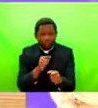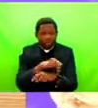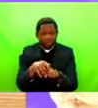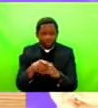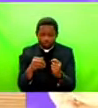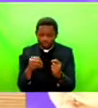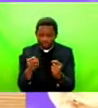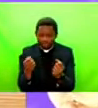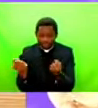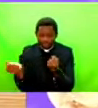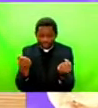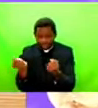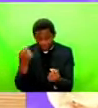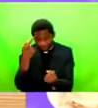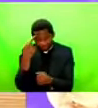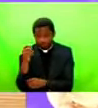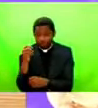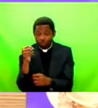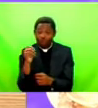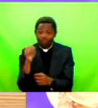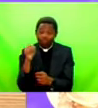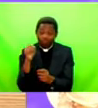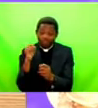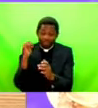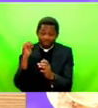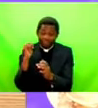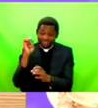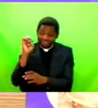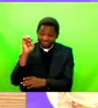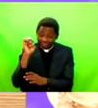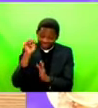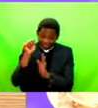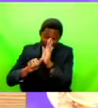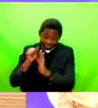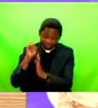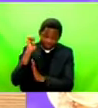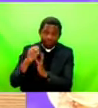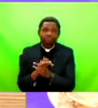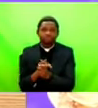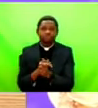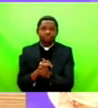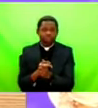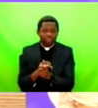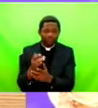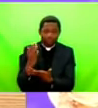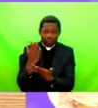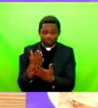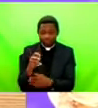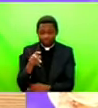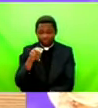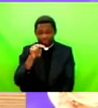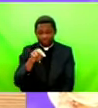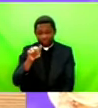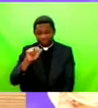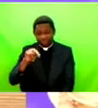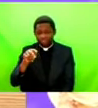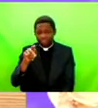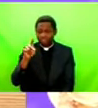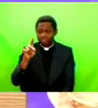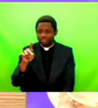Elder Nana Freddy Ajemine, late Deaconess Eunice Asumahine, Nana KJC, and